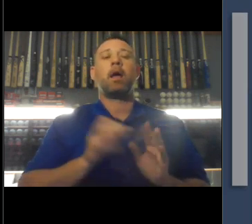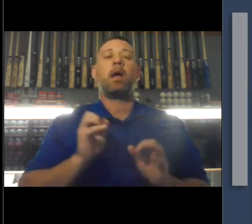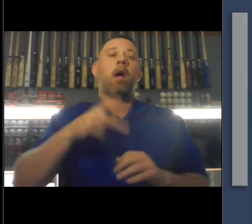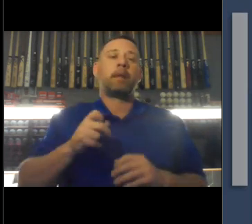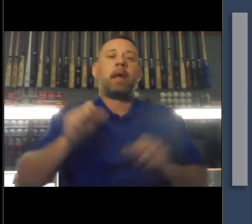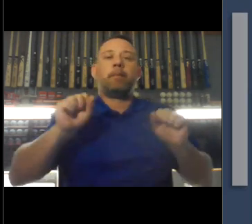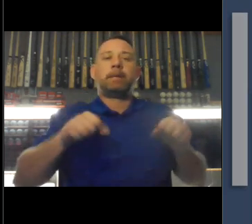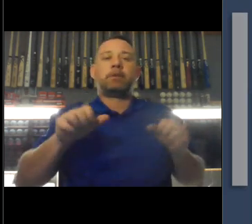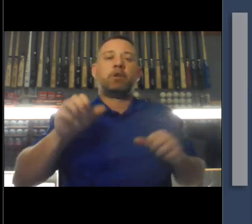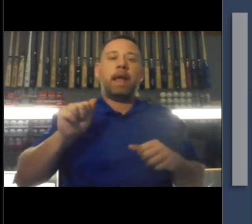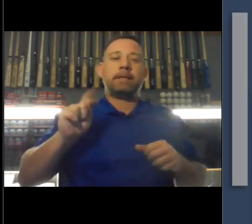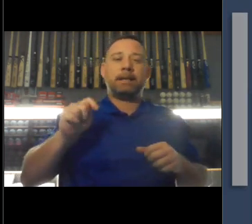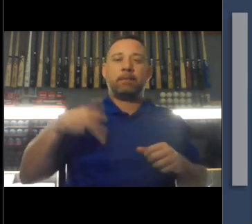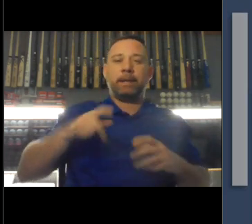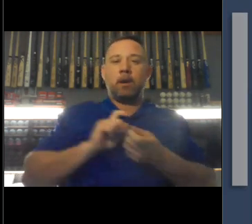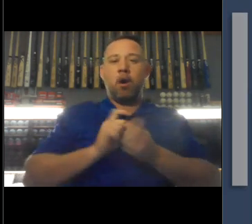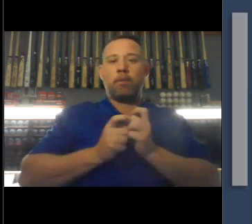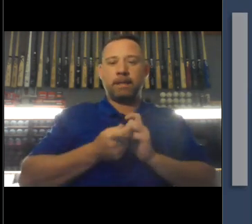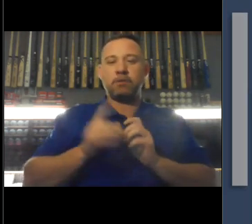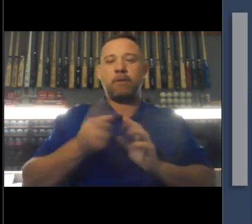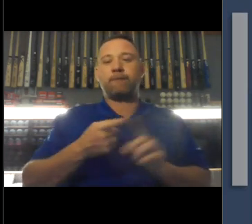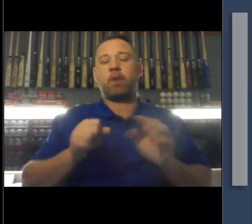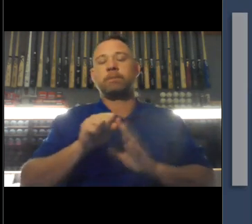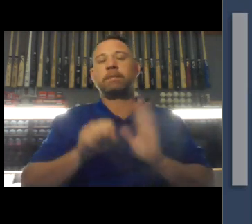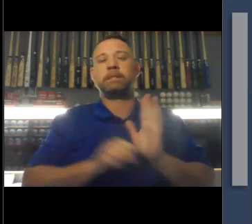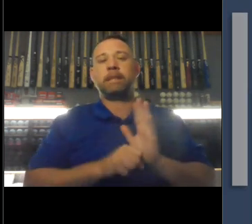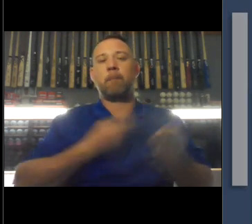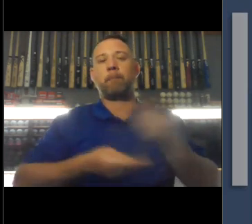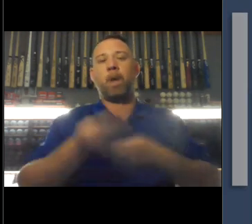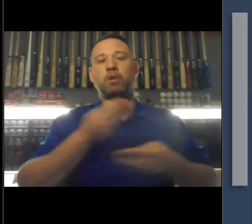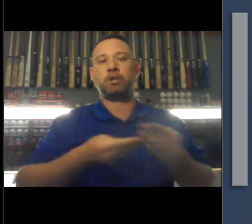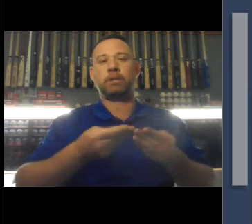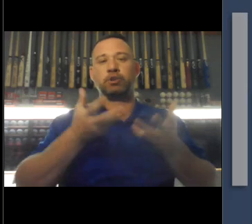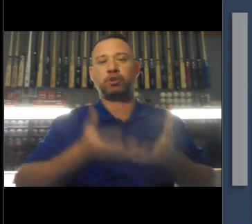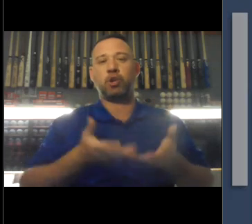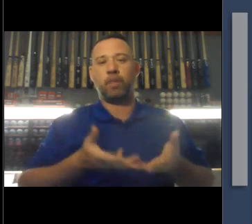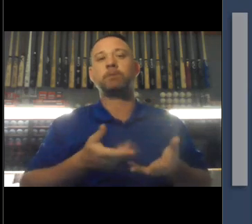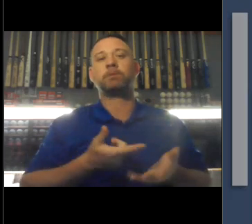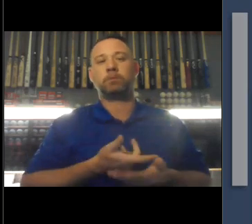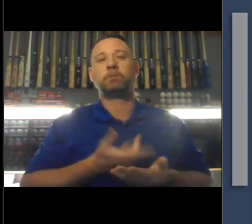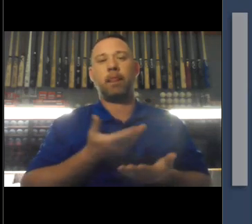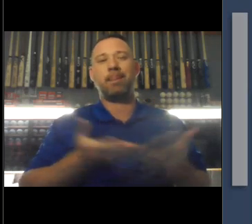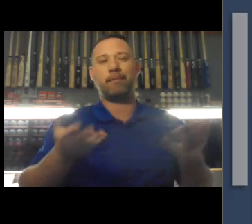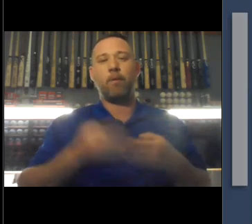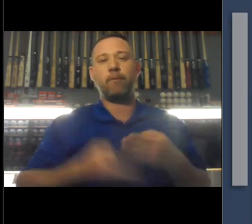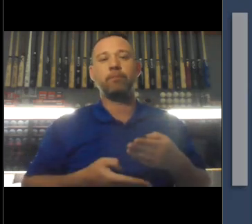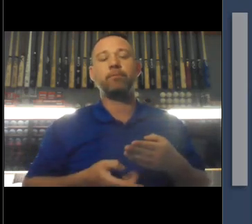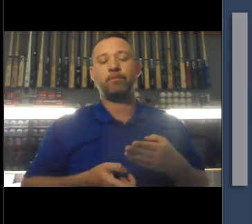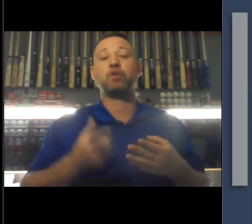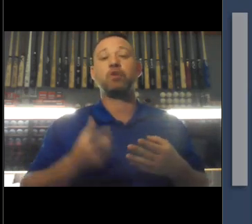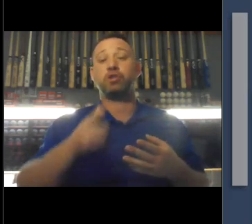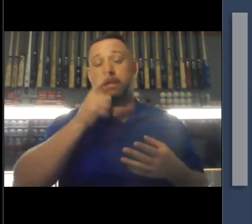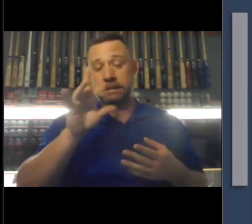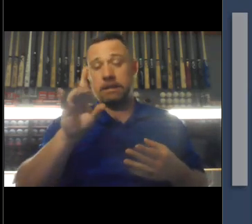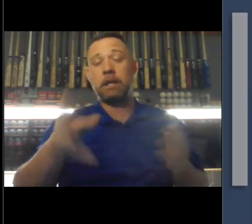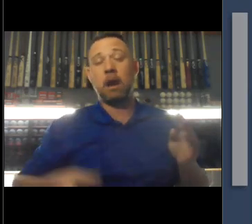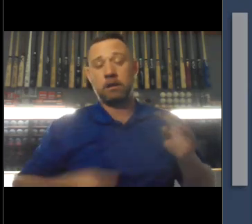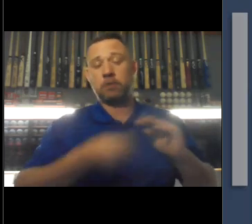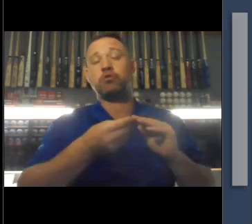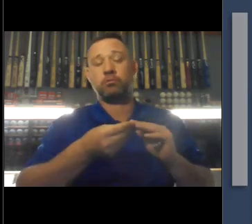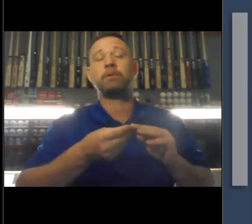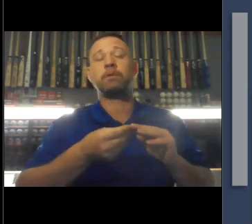potential ATP augmentation from the state budget surplus. She did provide an additional reminder that evaluators are